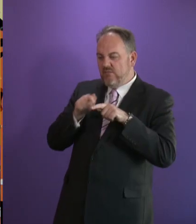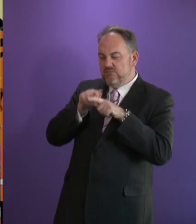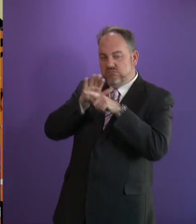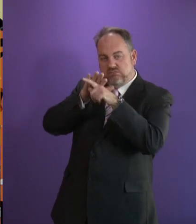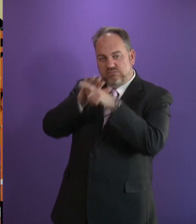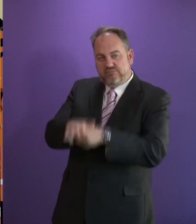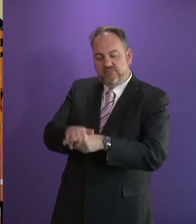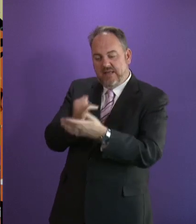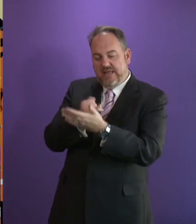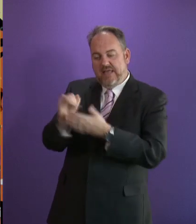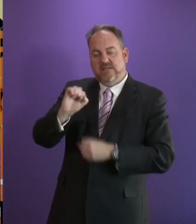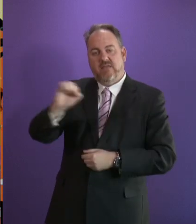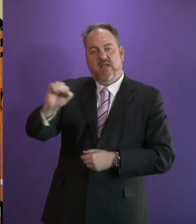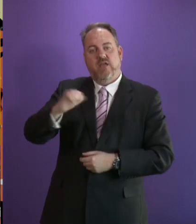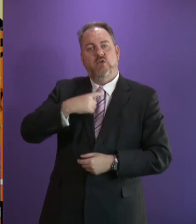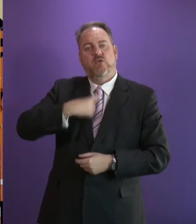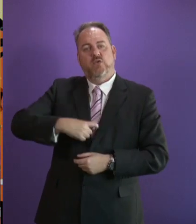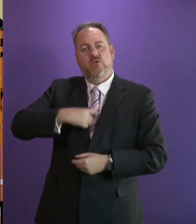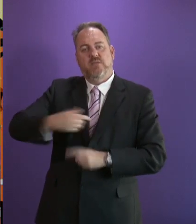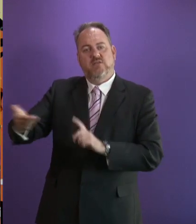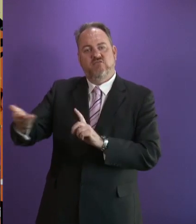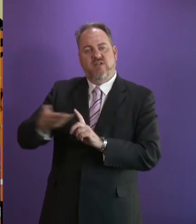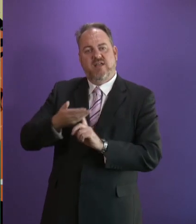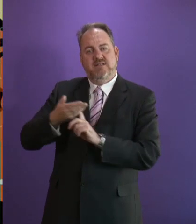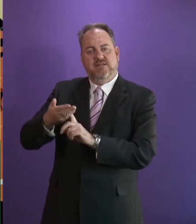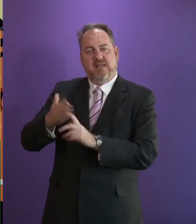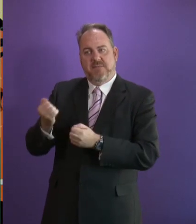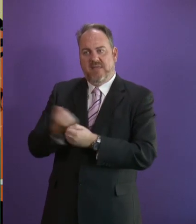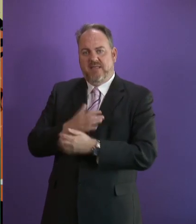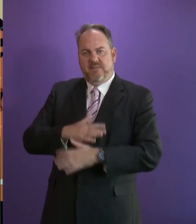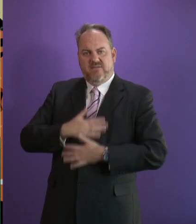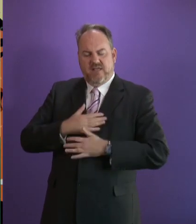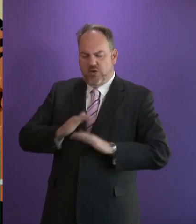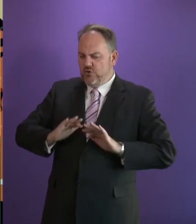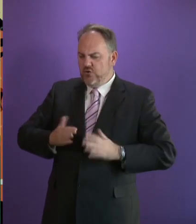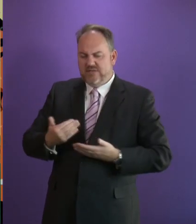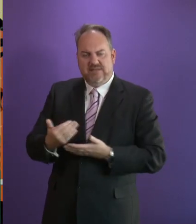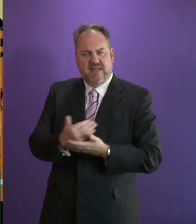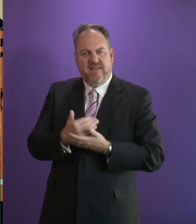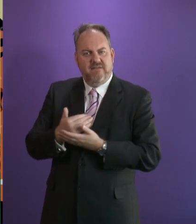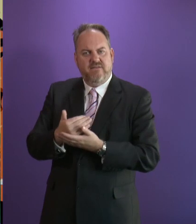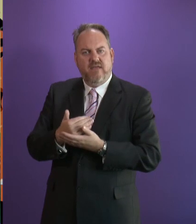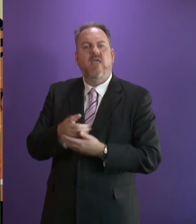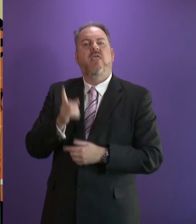rights and their ability to feel like a safe, valued member of the community.